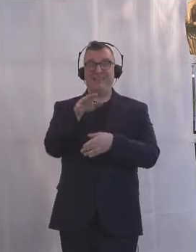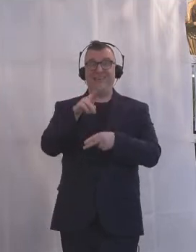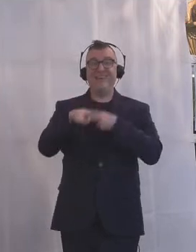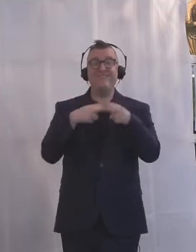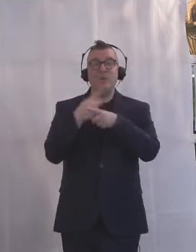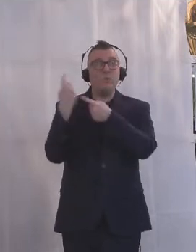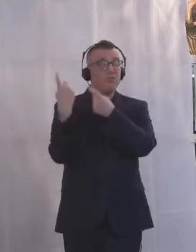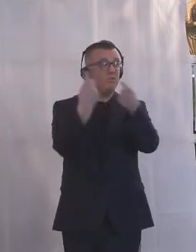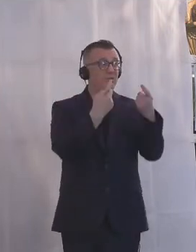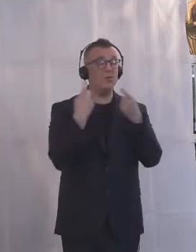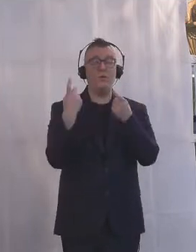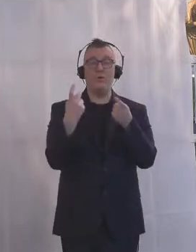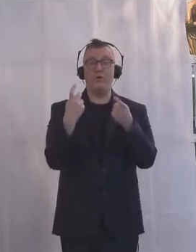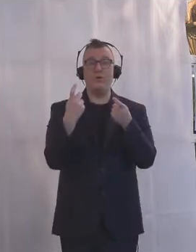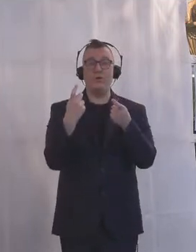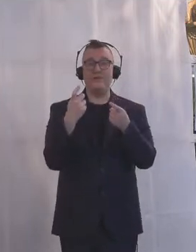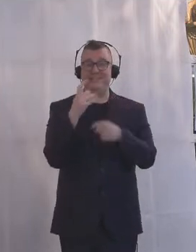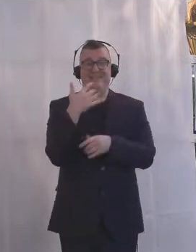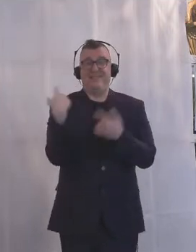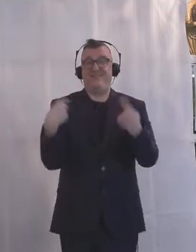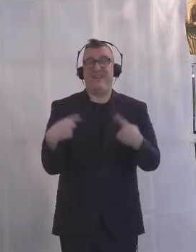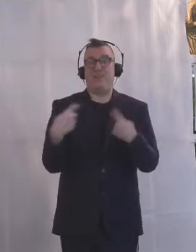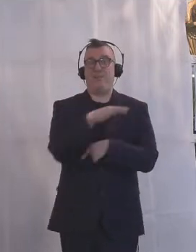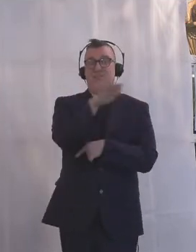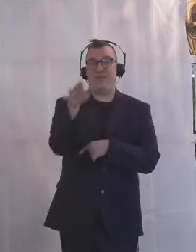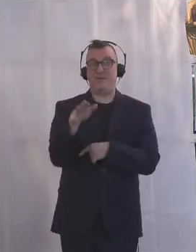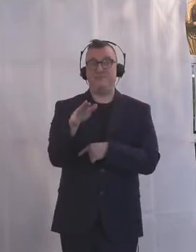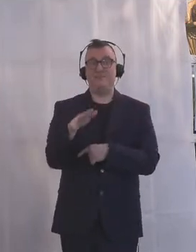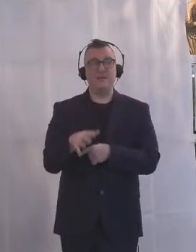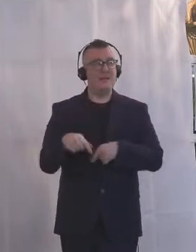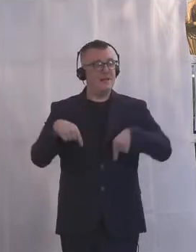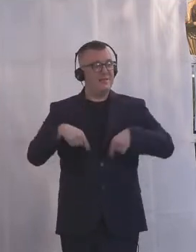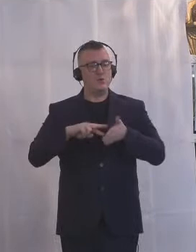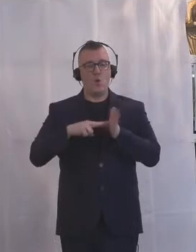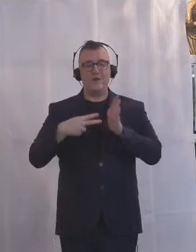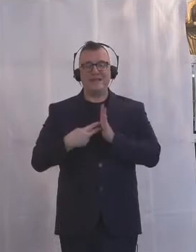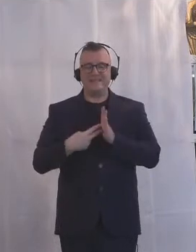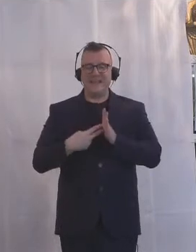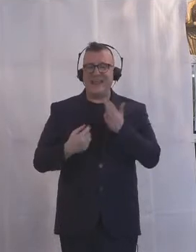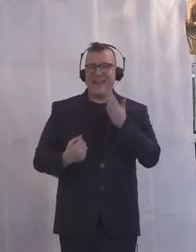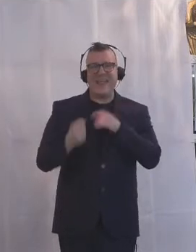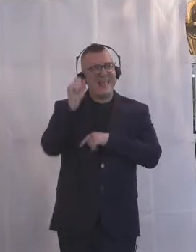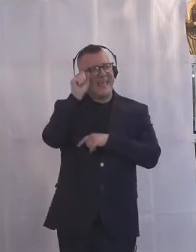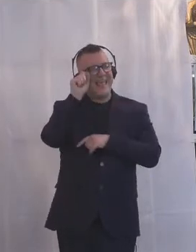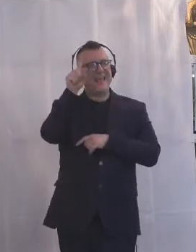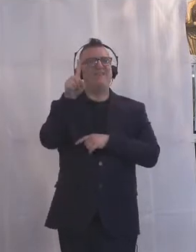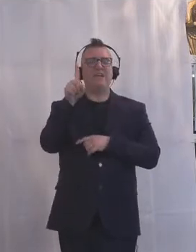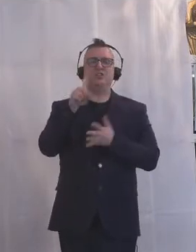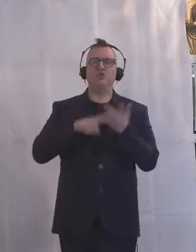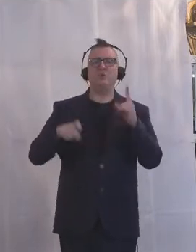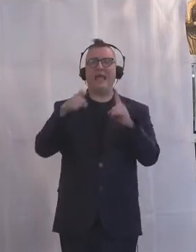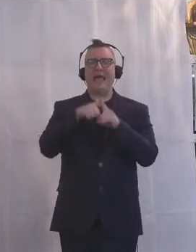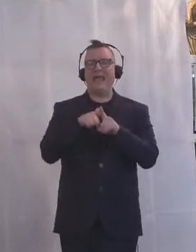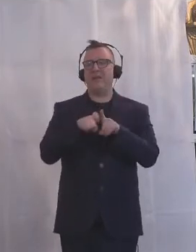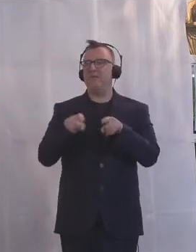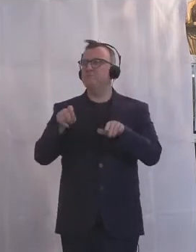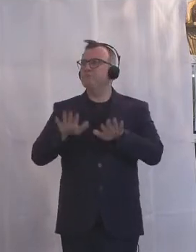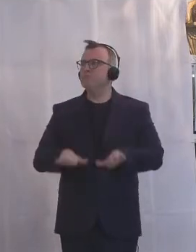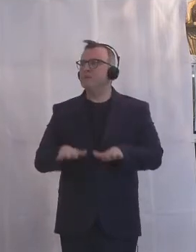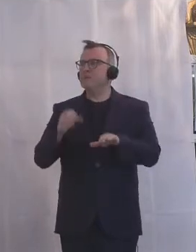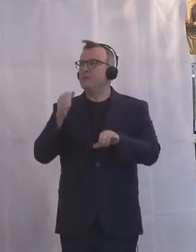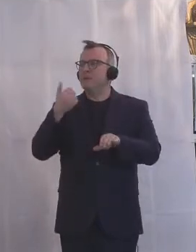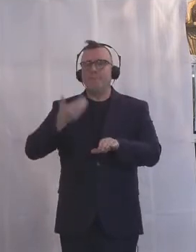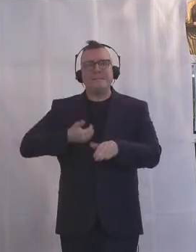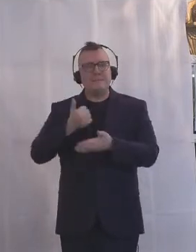it. And I think, Innovate UK, British Business Bank, all these different organisations really